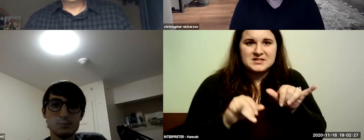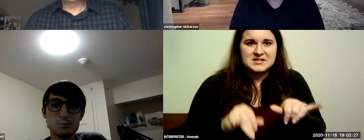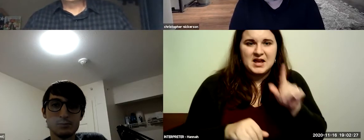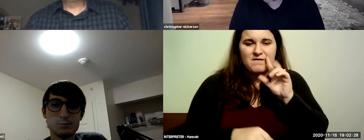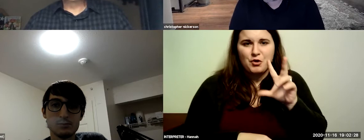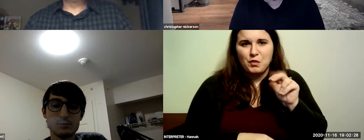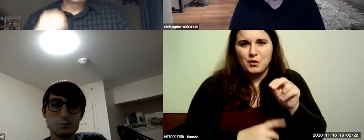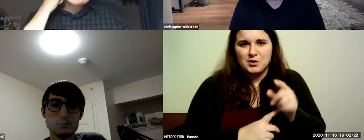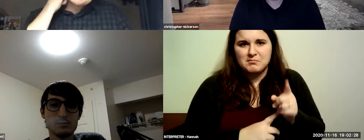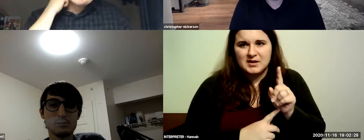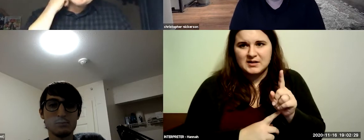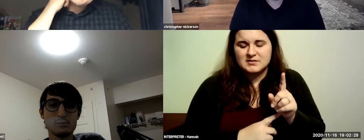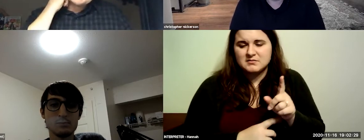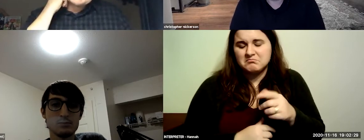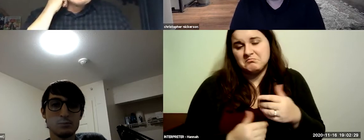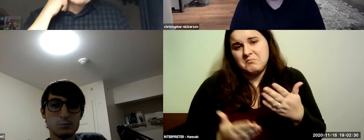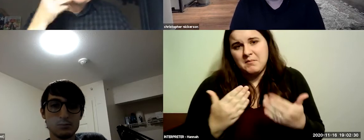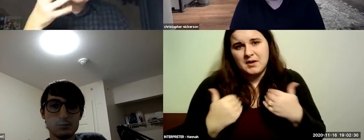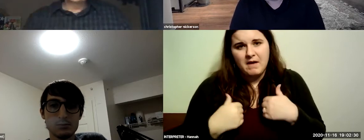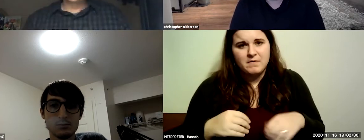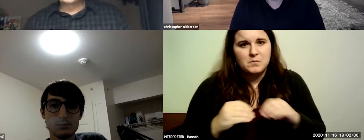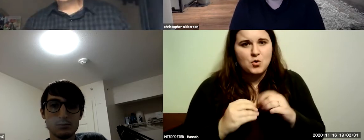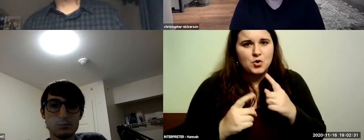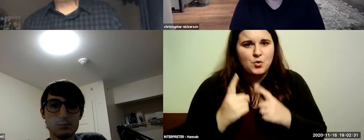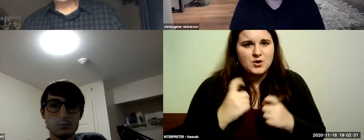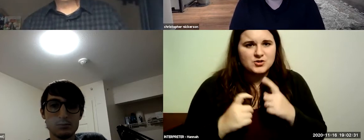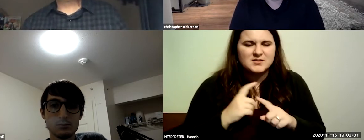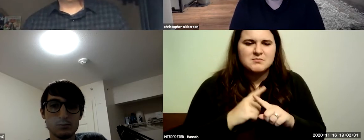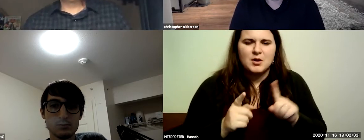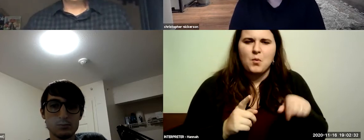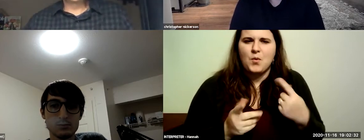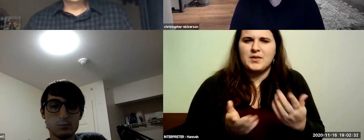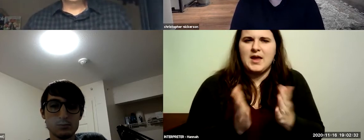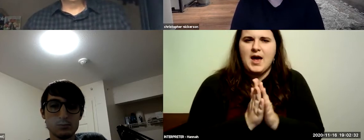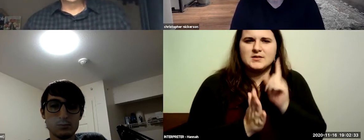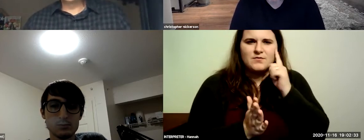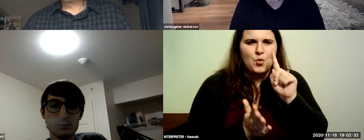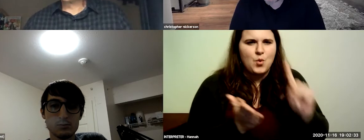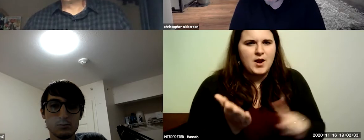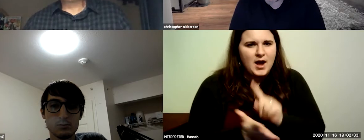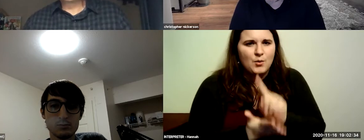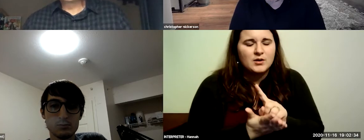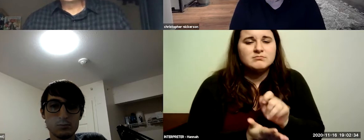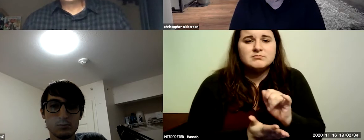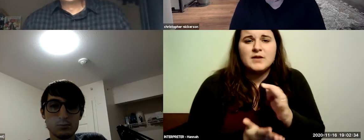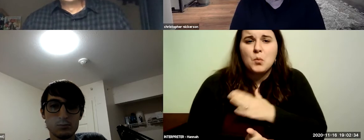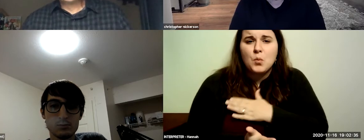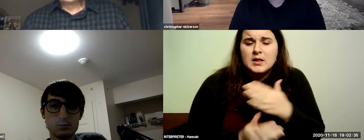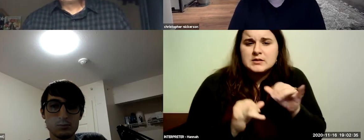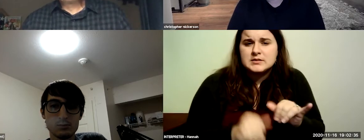as the questions keep rolling in. But I know that I only asked you for an hour. So if you're willing to stay until